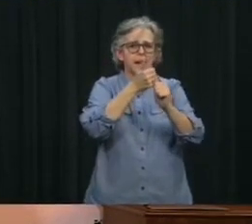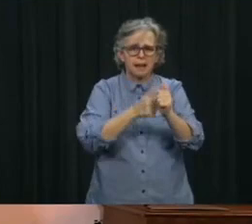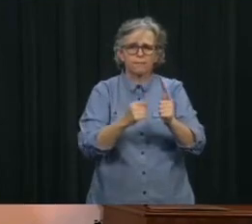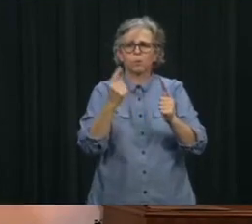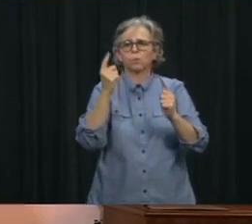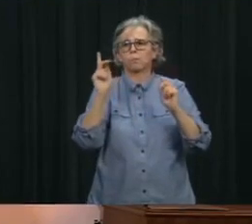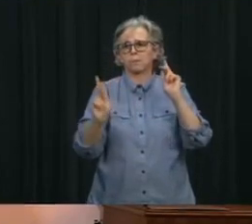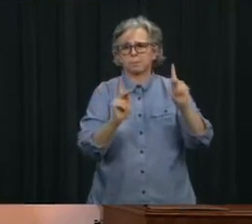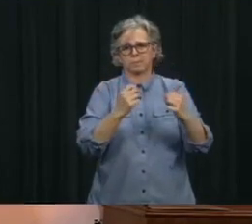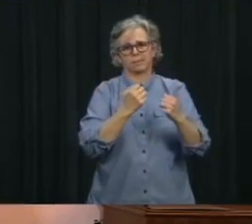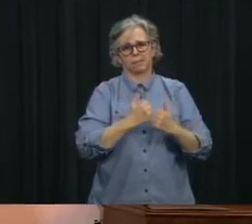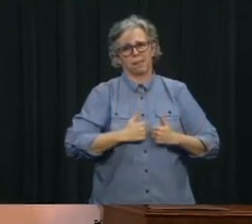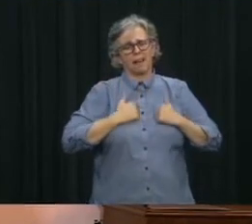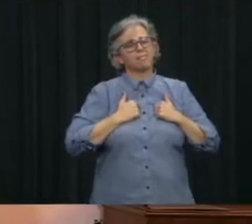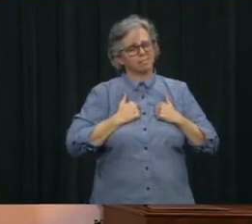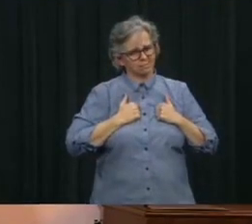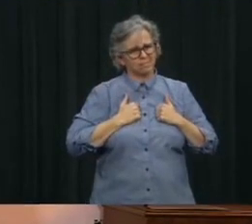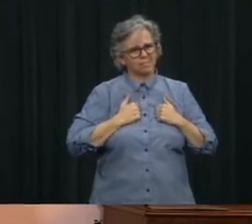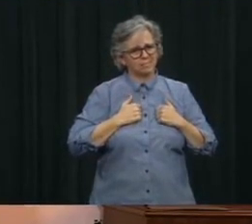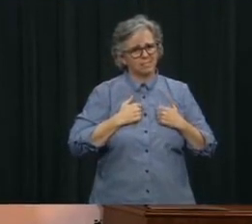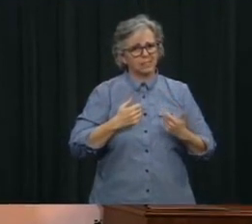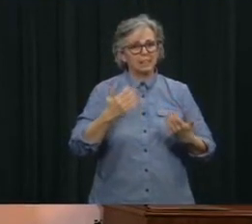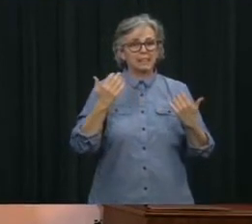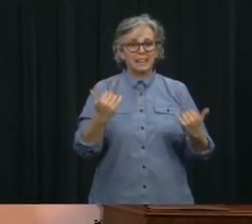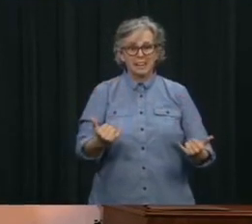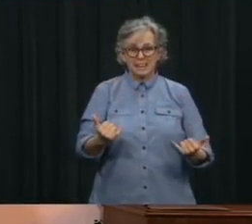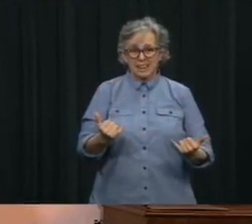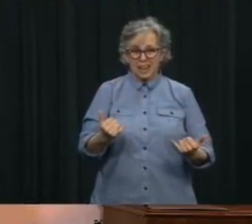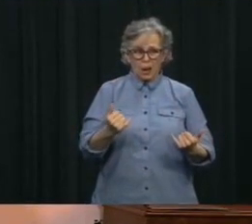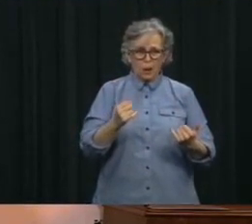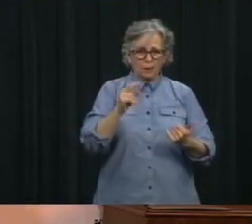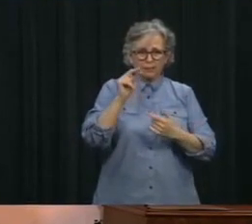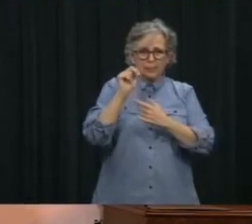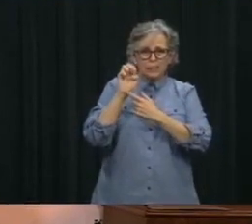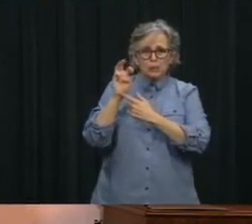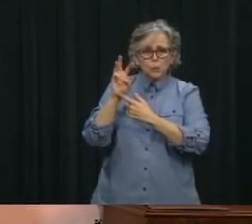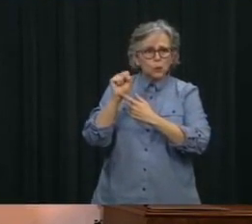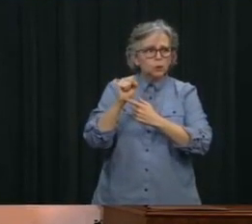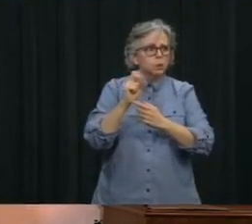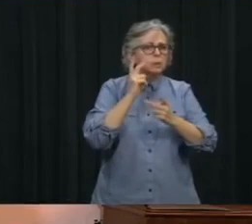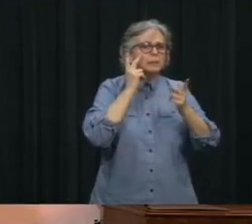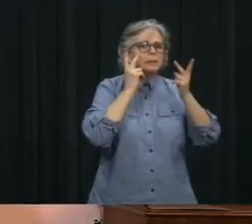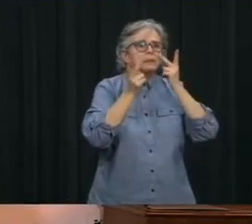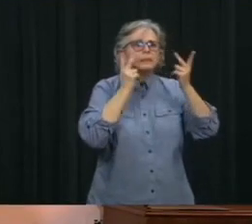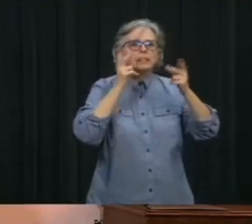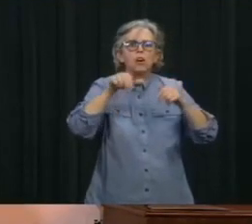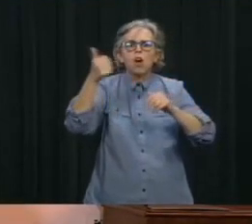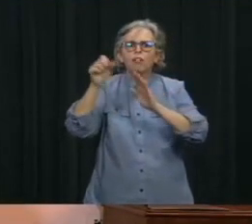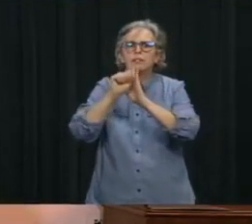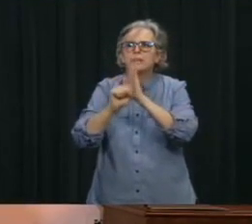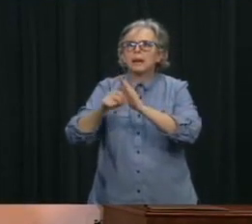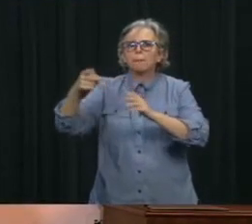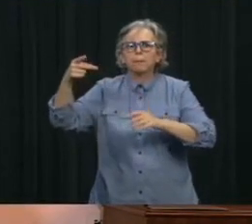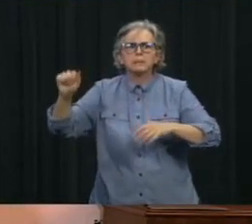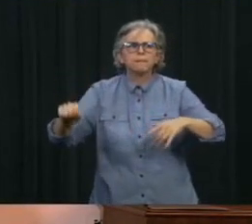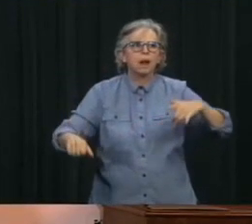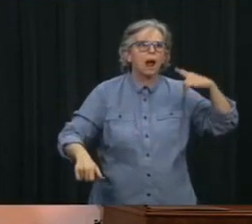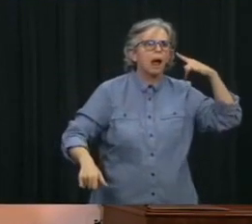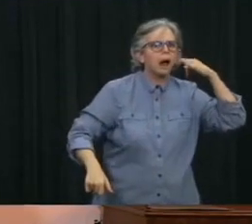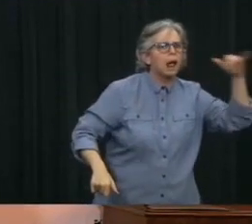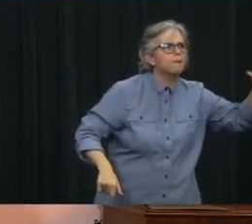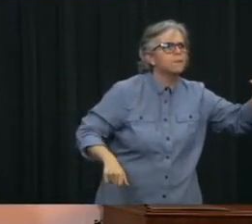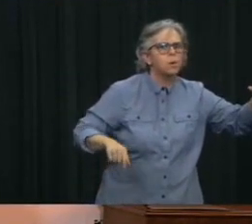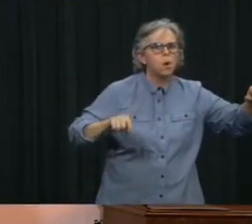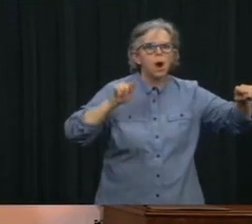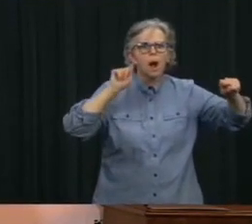We are seeing in the news steps that have been taken by other states, Pennsylvania, California, in